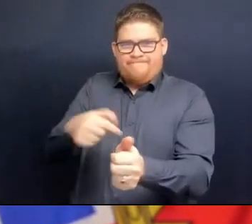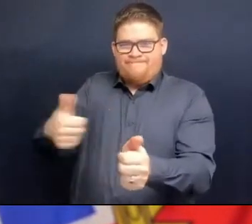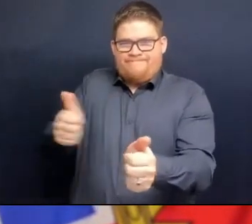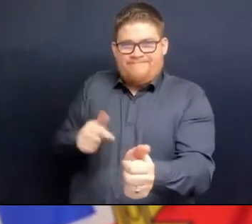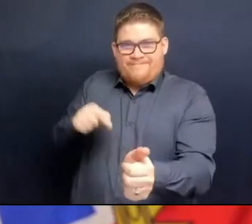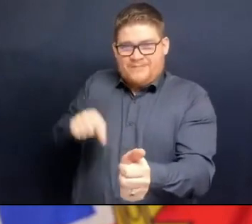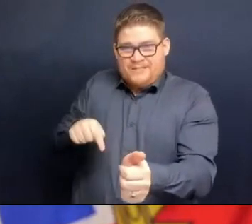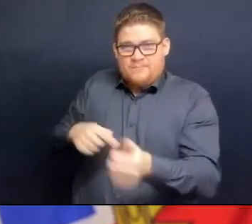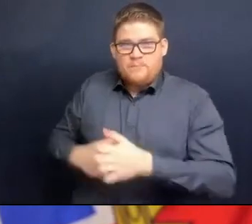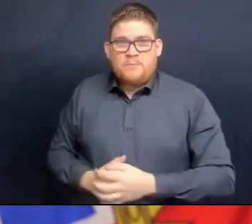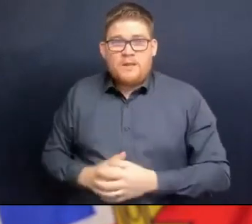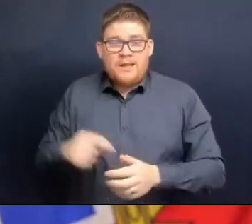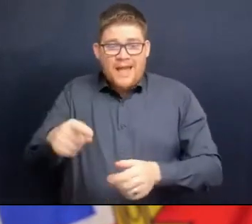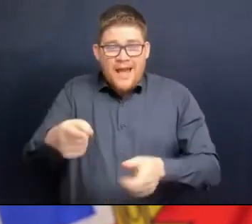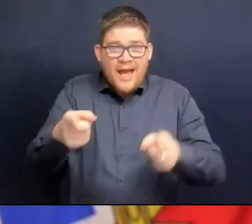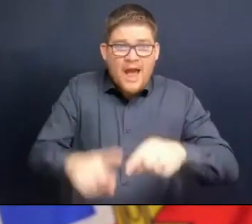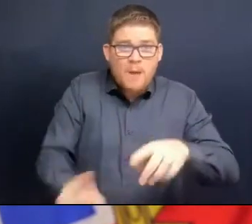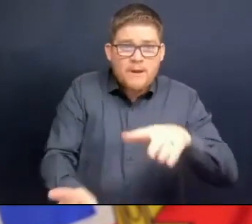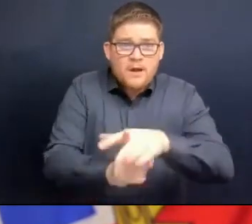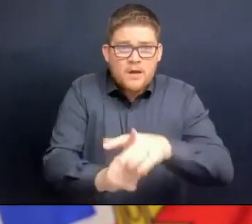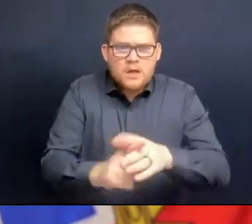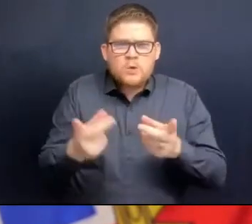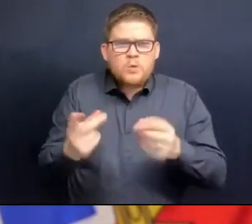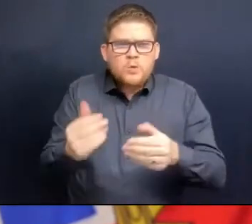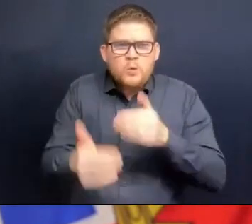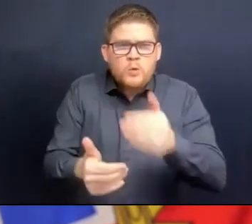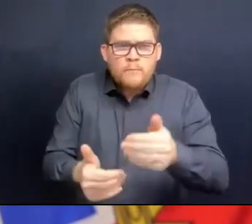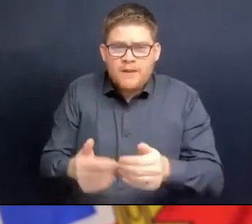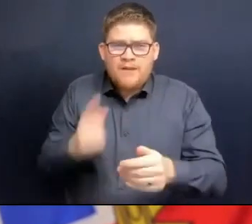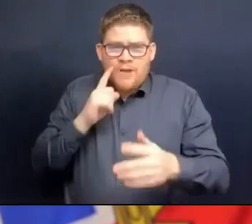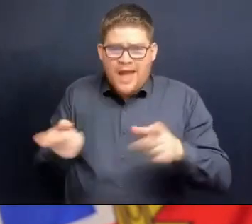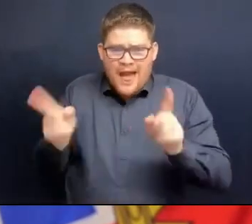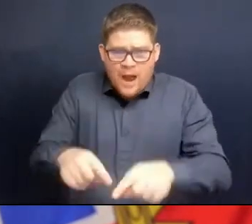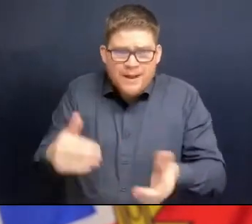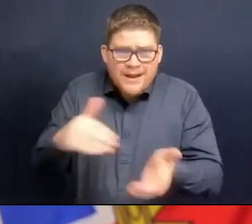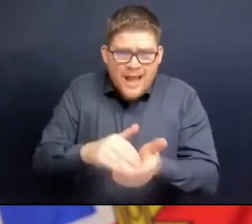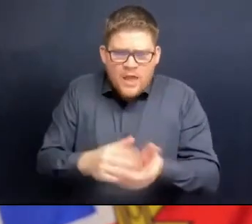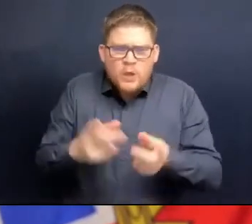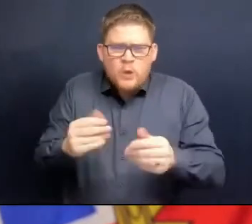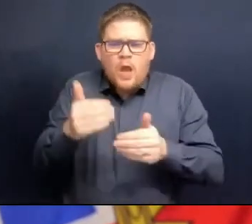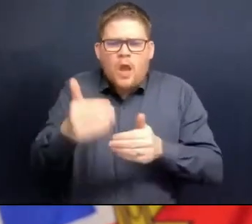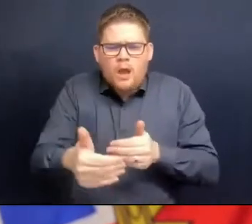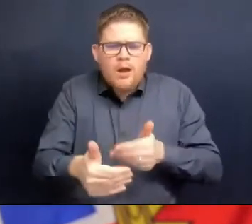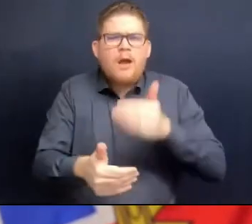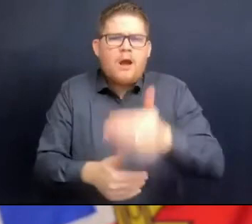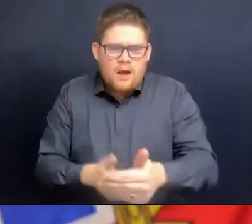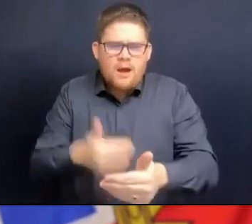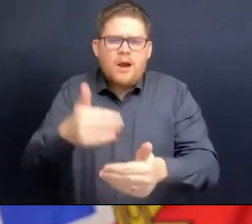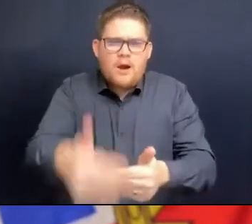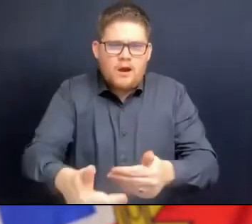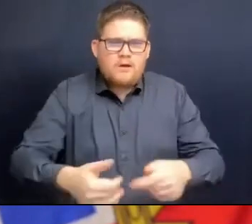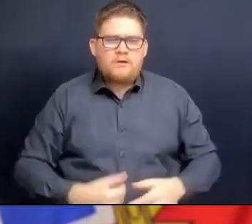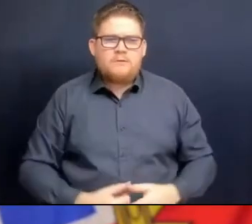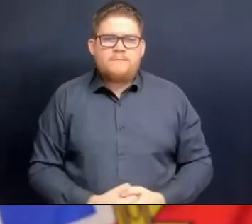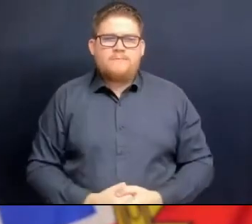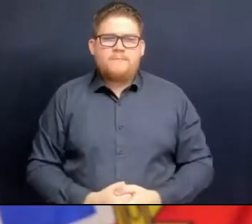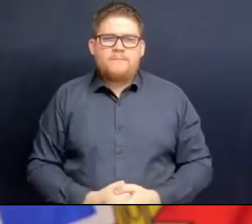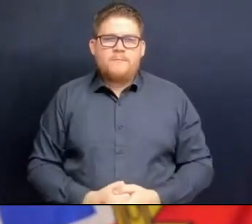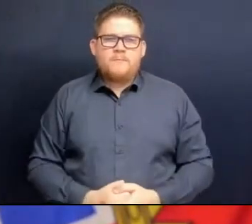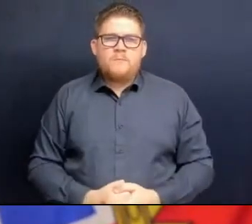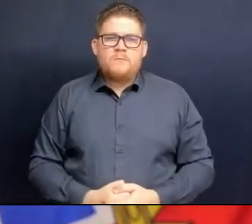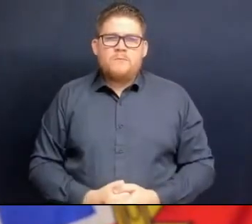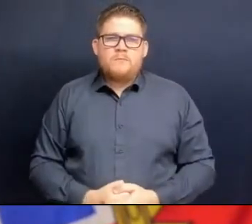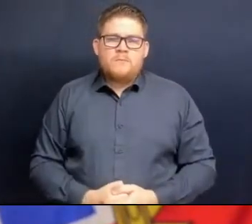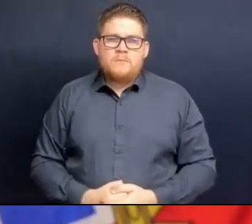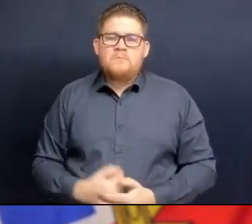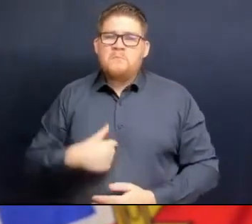having looking at different scenarios that might happen. So, for example, I think it's unlikely from what